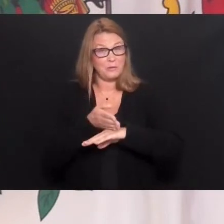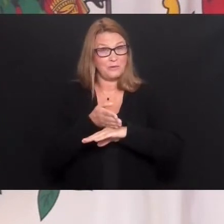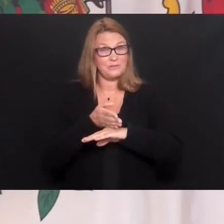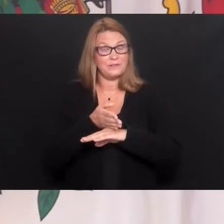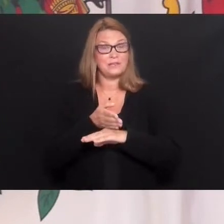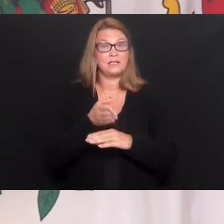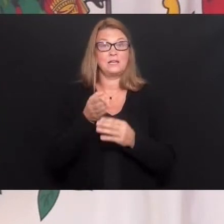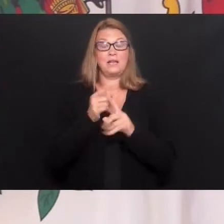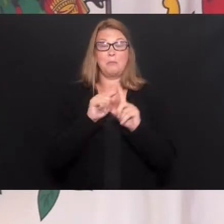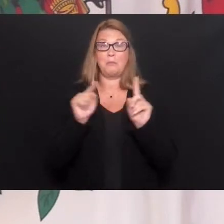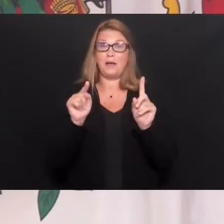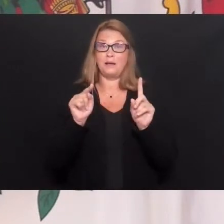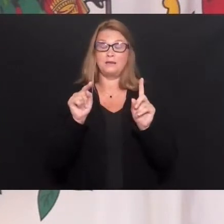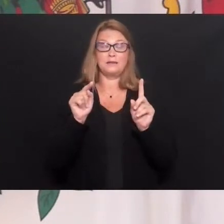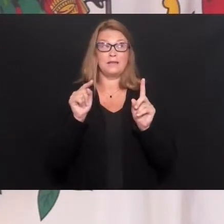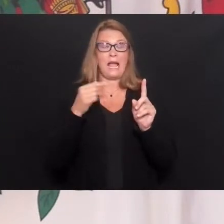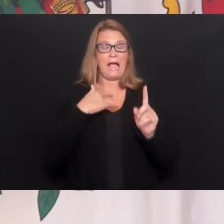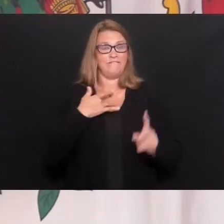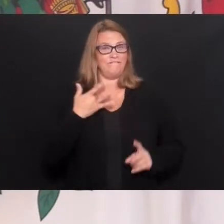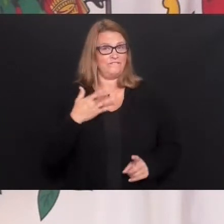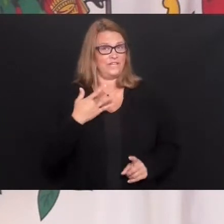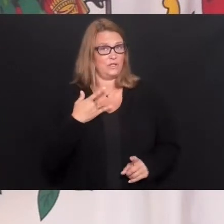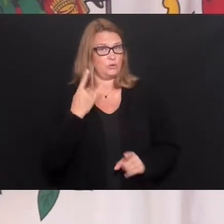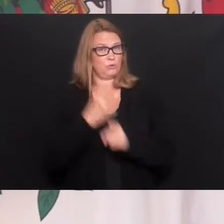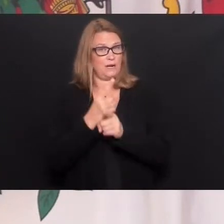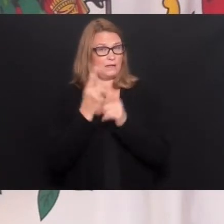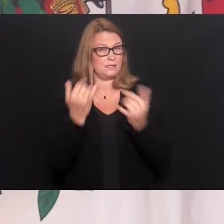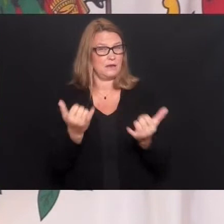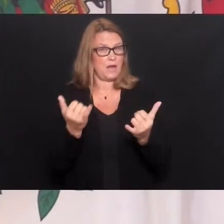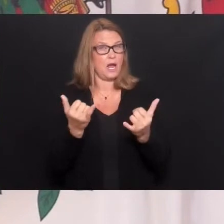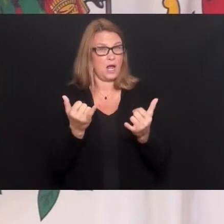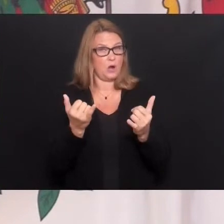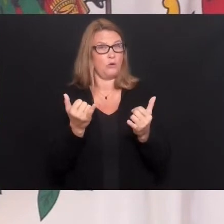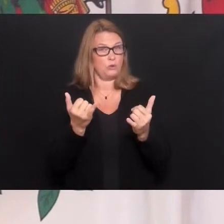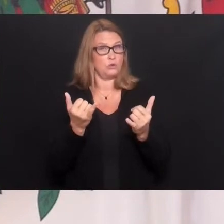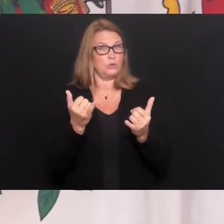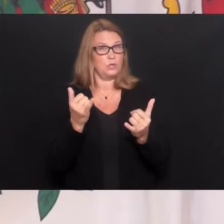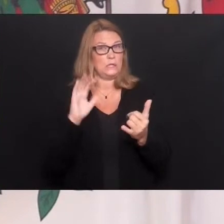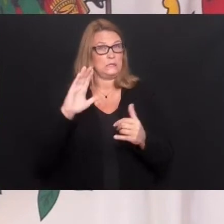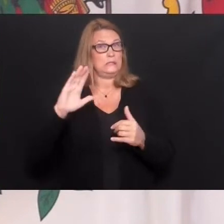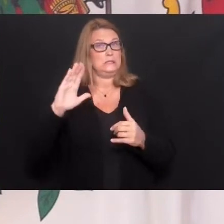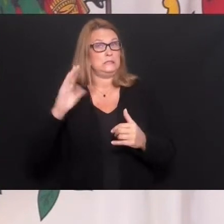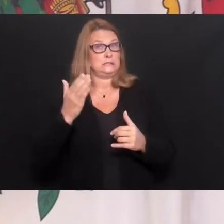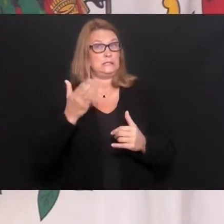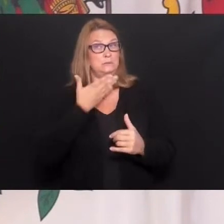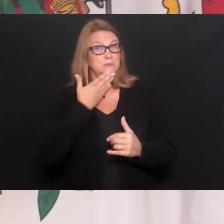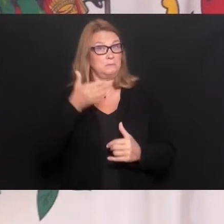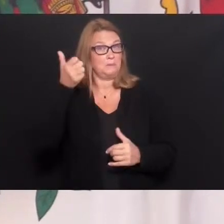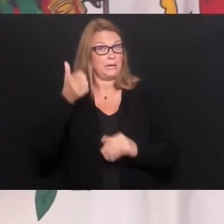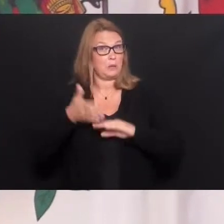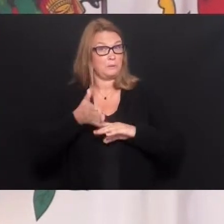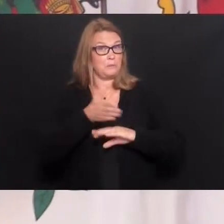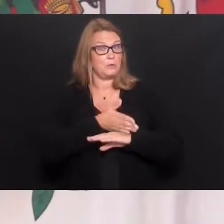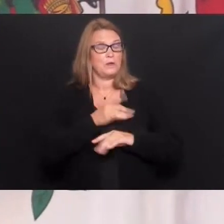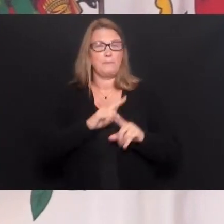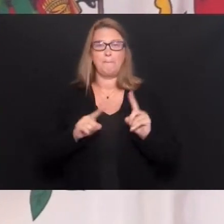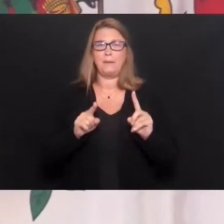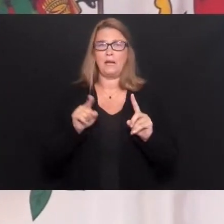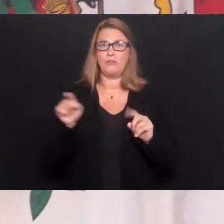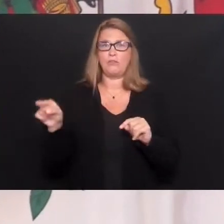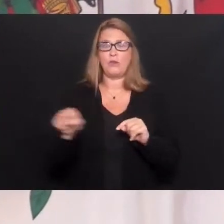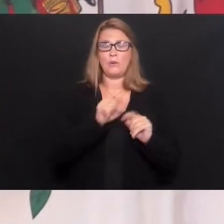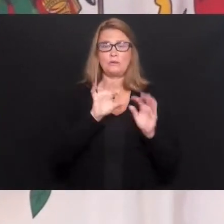I do think that things are beginning to look a little better, but for crying out loud, for these people,